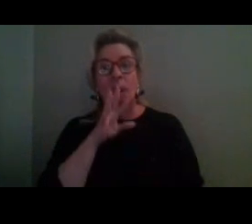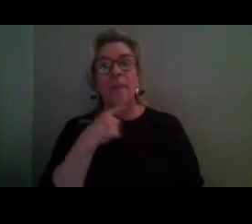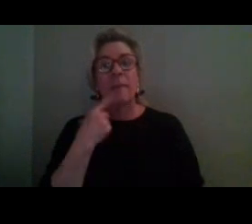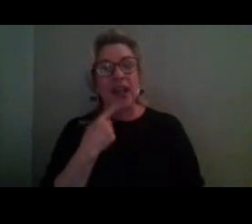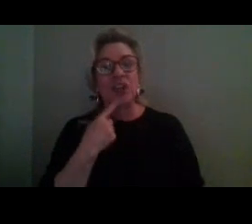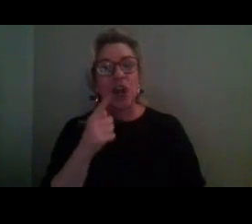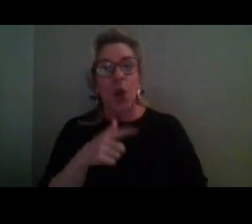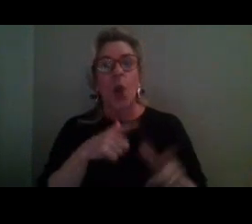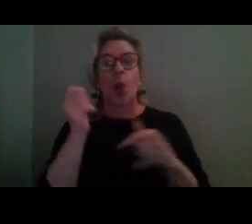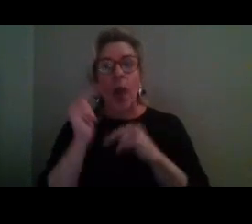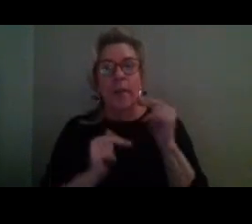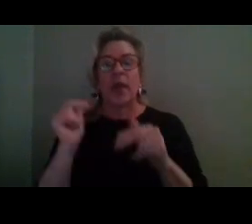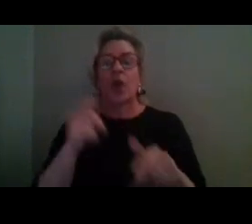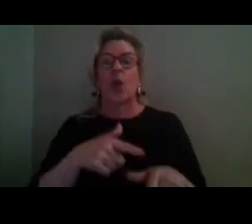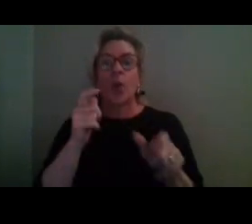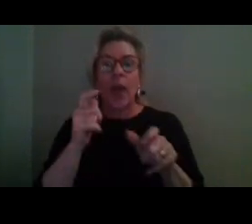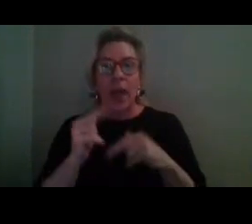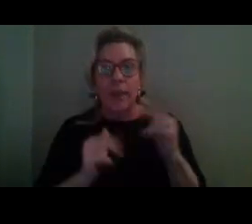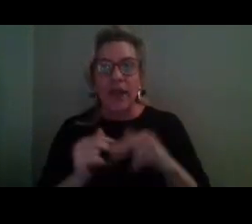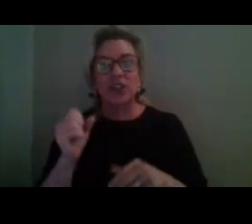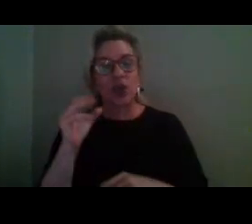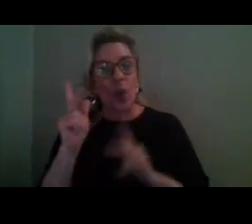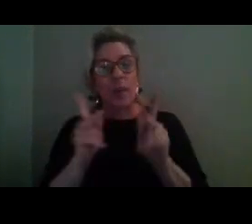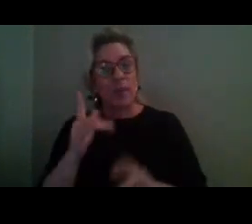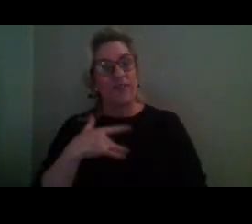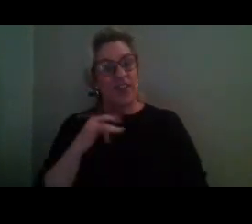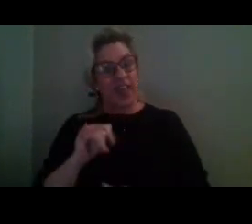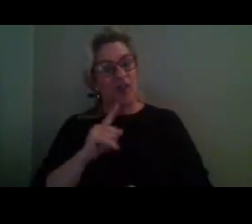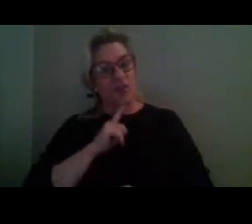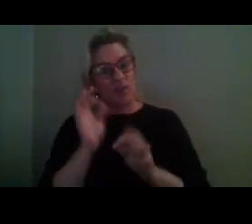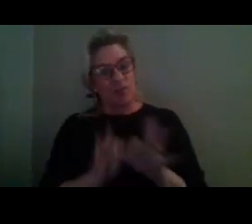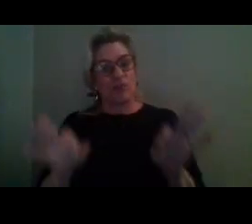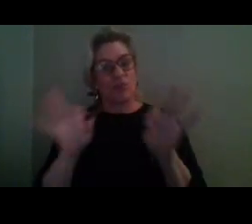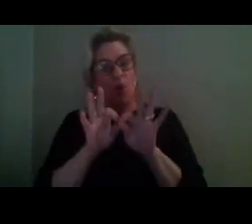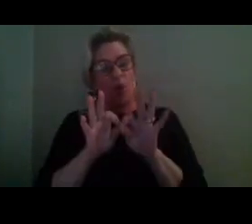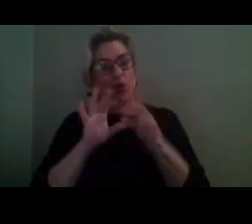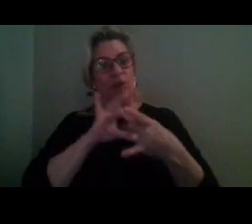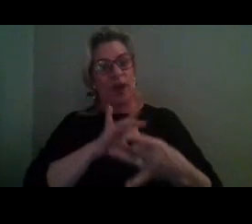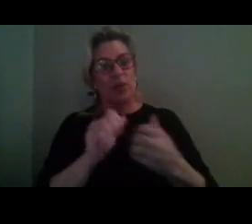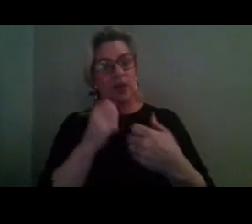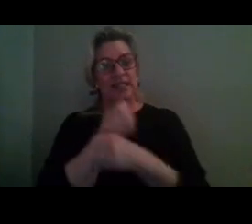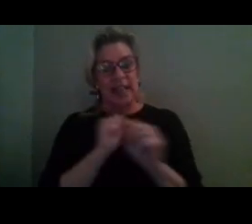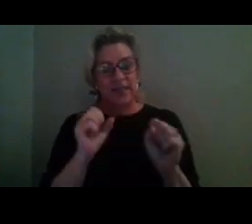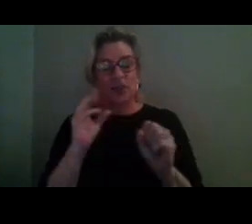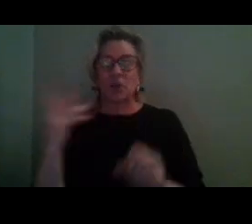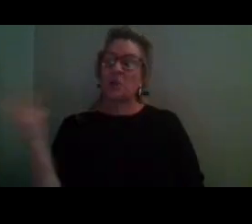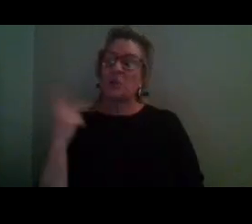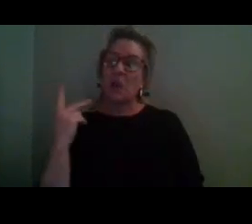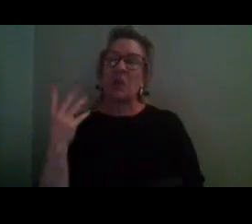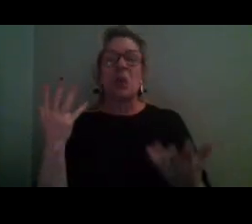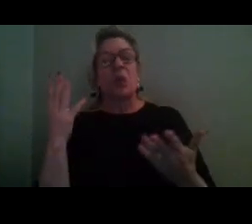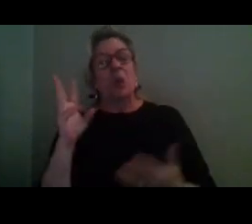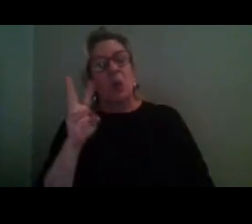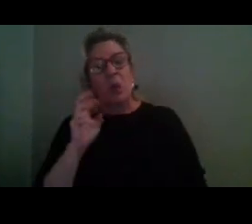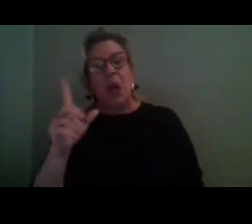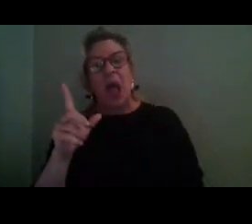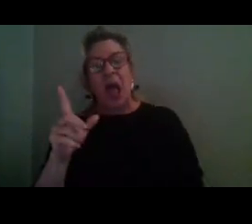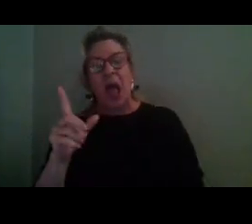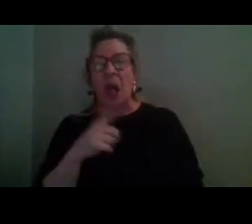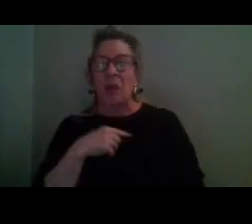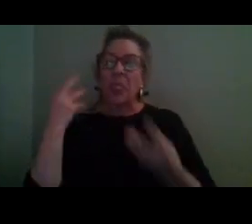really think those are really important to safety. So we rethought it, and I think that we will try again on quick builds,